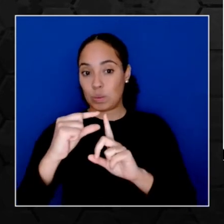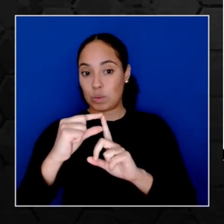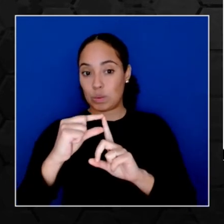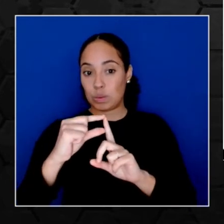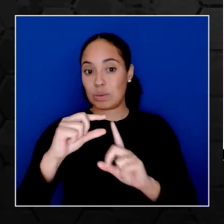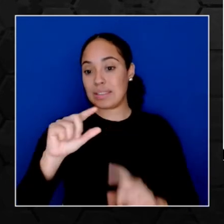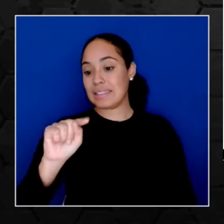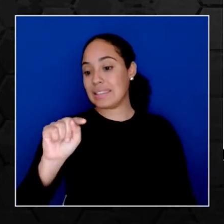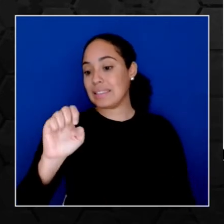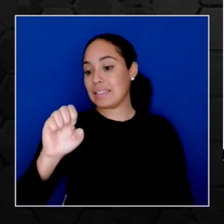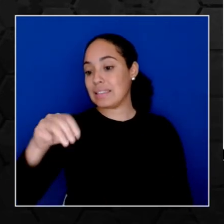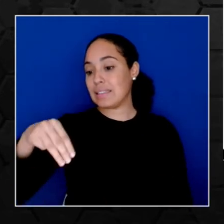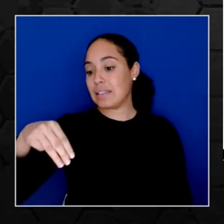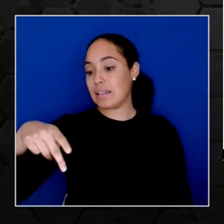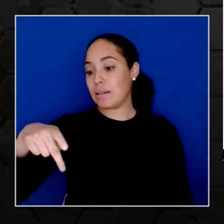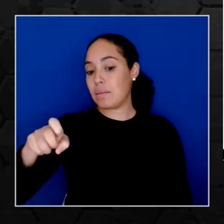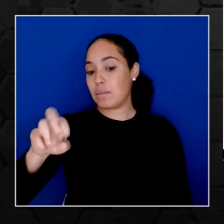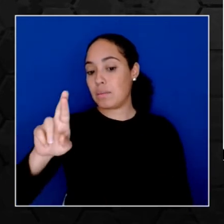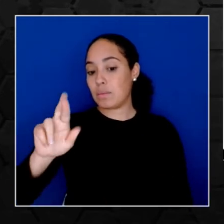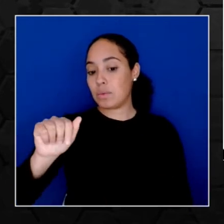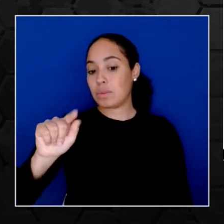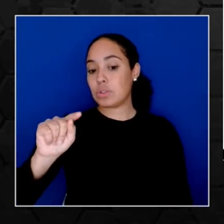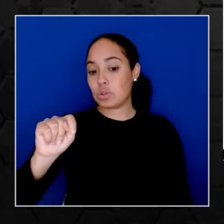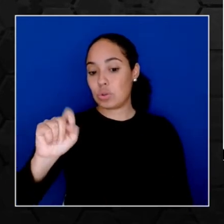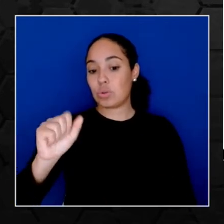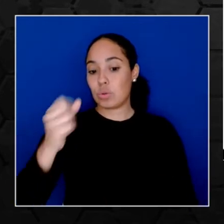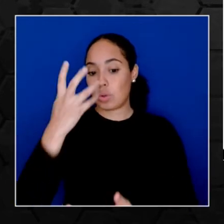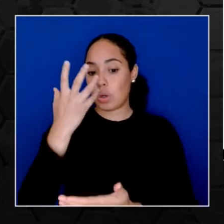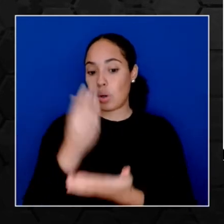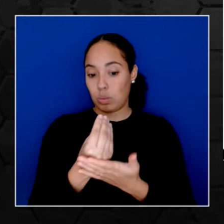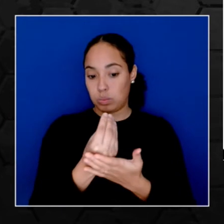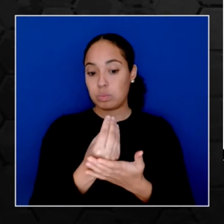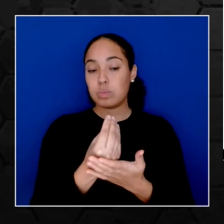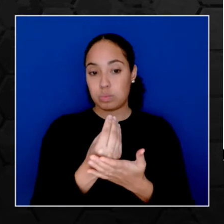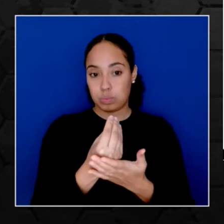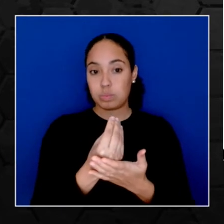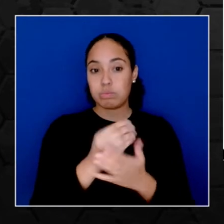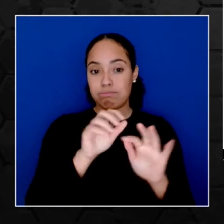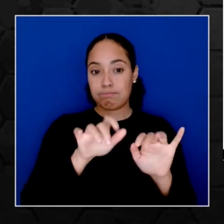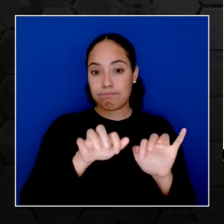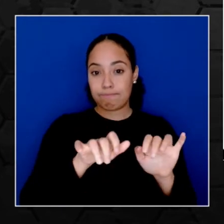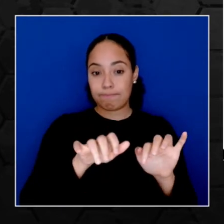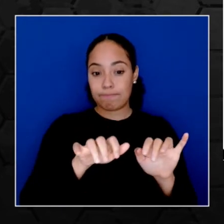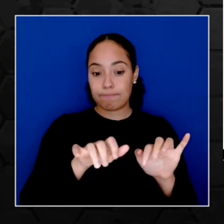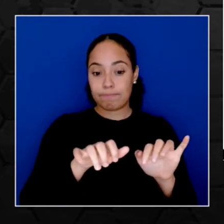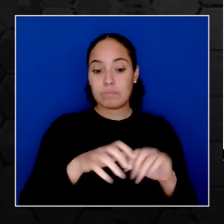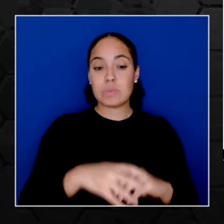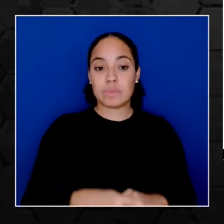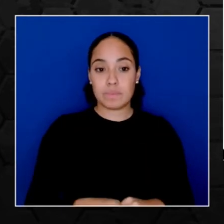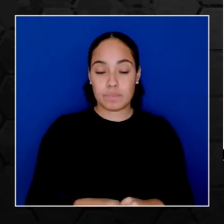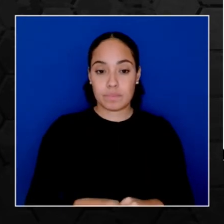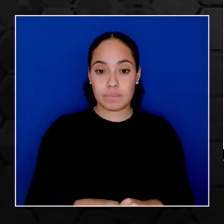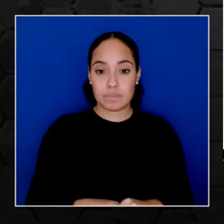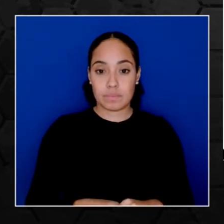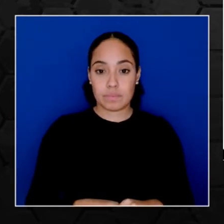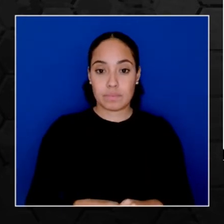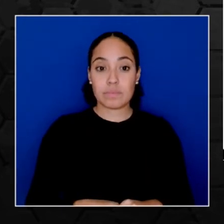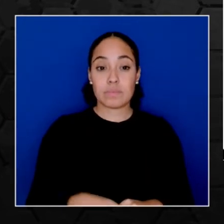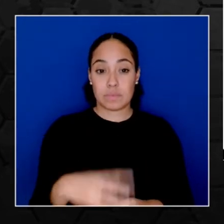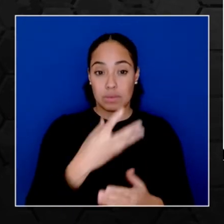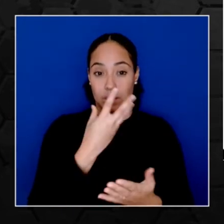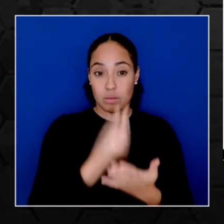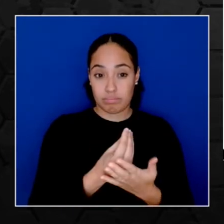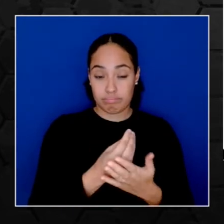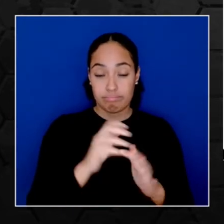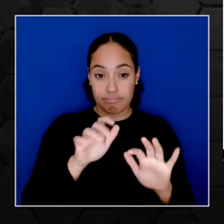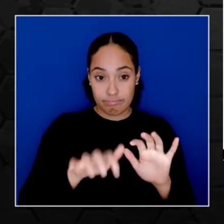So here I'm asking them to enter temperature as your input. And once the users enter the word temperature, the breaking scenario